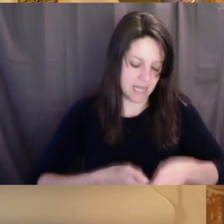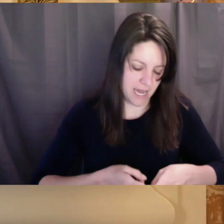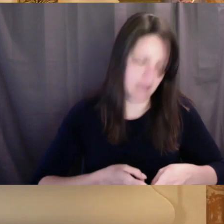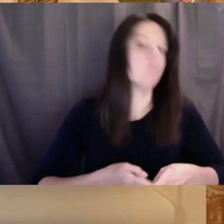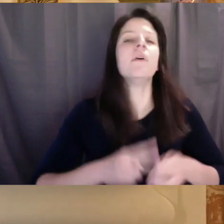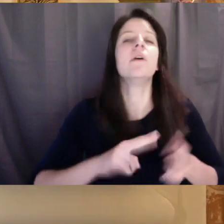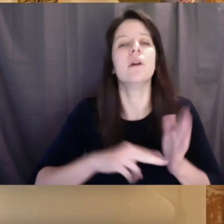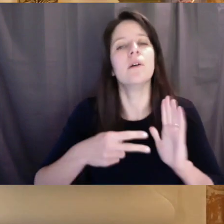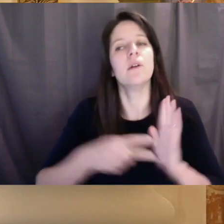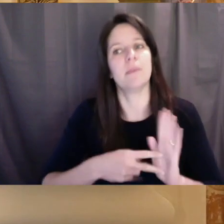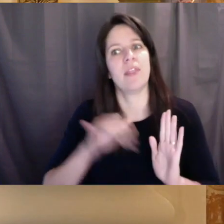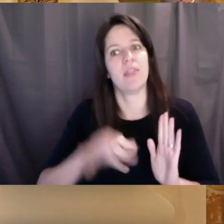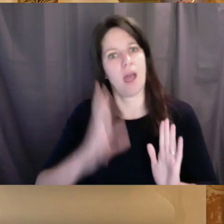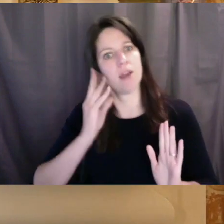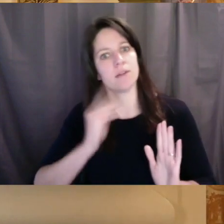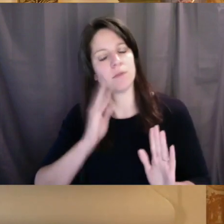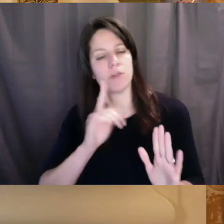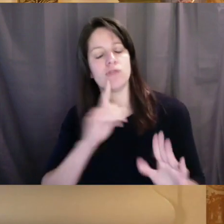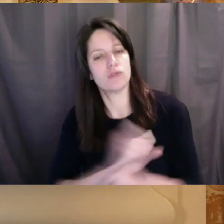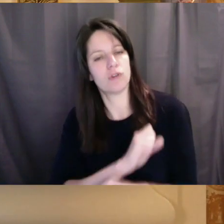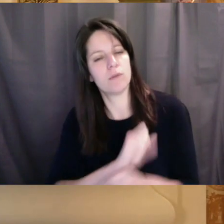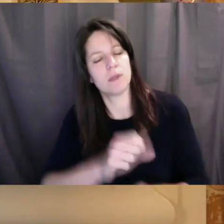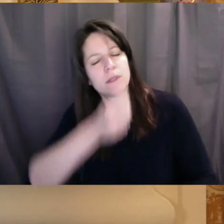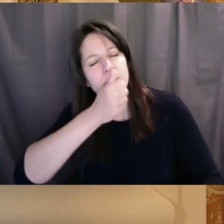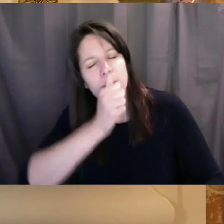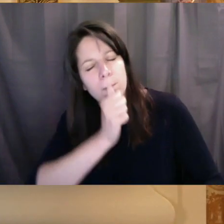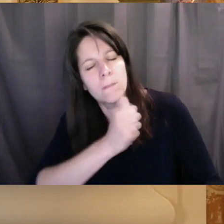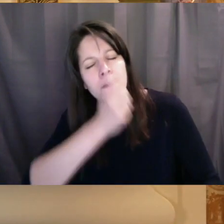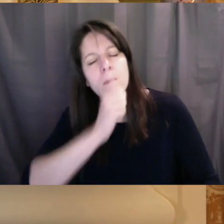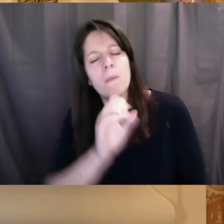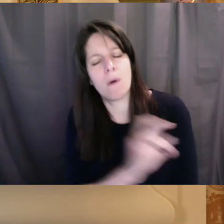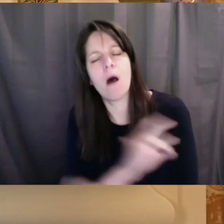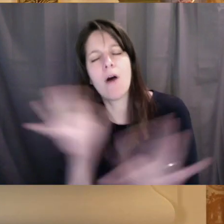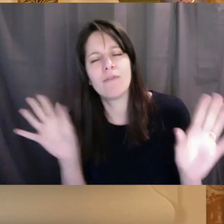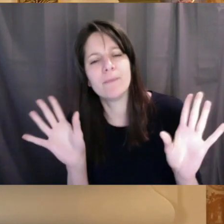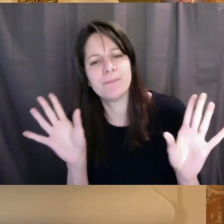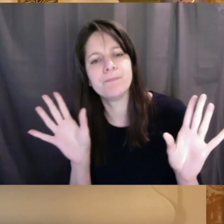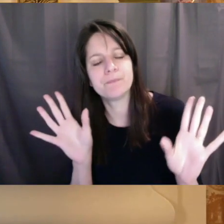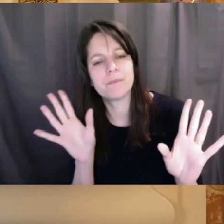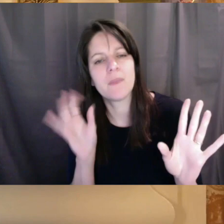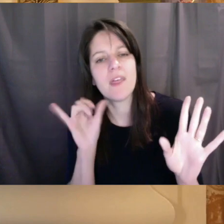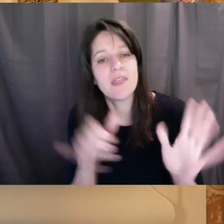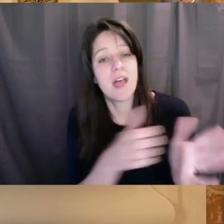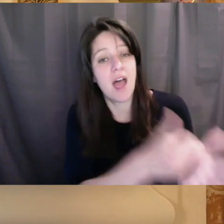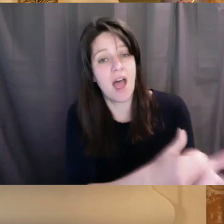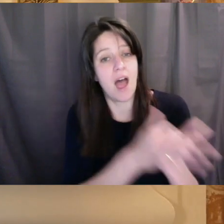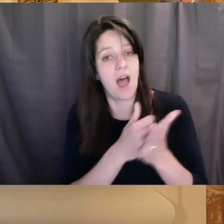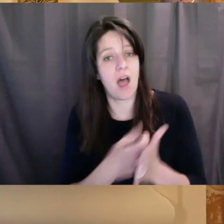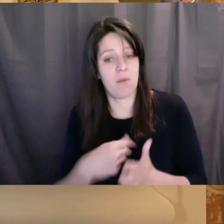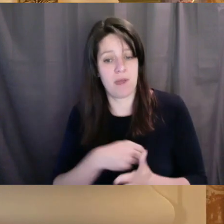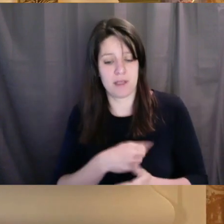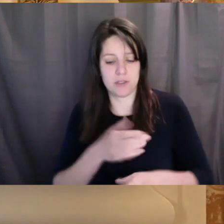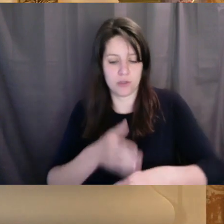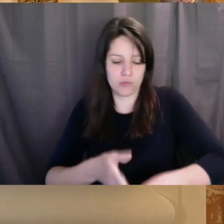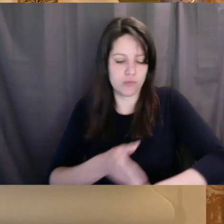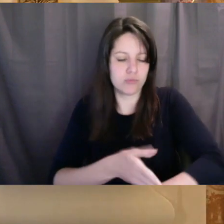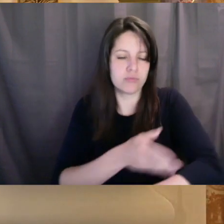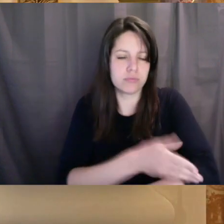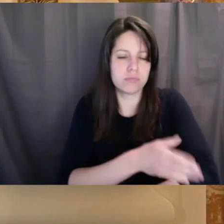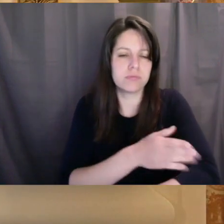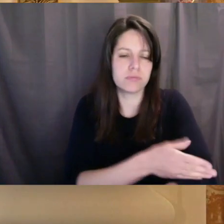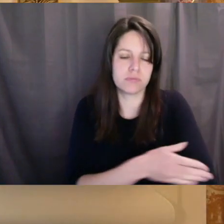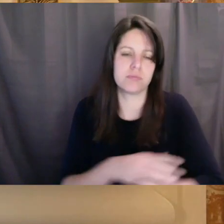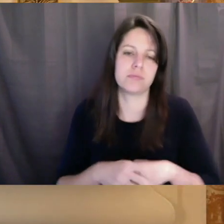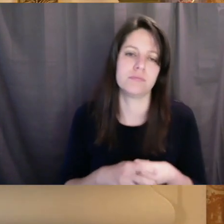it becomes a gift that we give to one another that legitimizes our experience of suffering. And it begins to